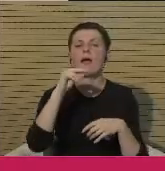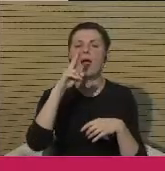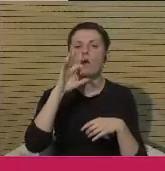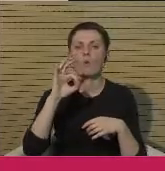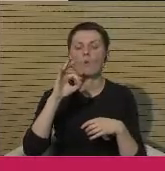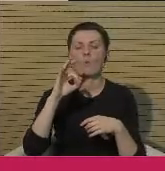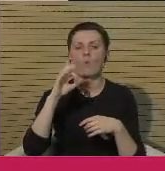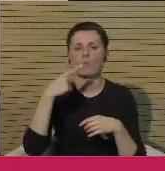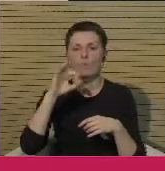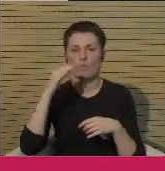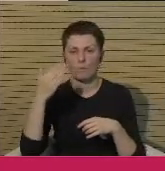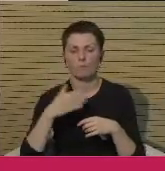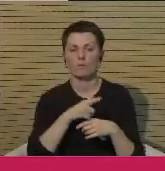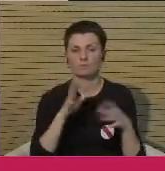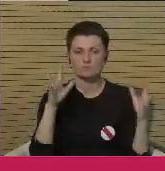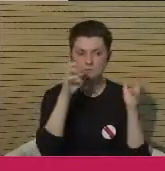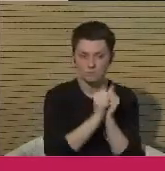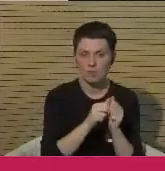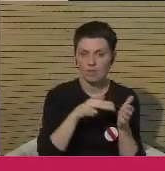taken,